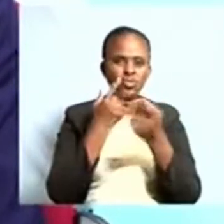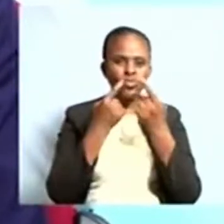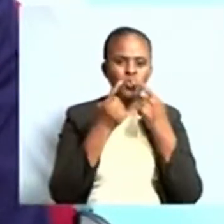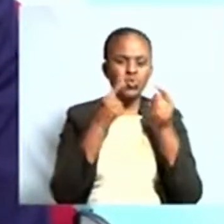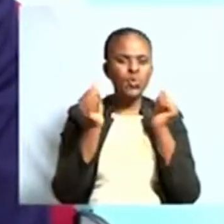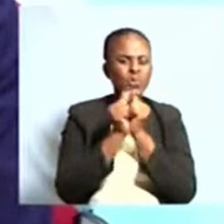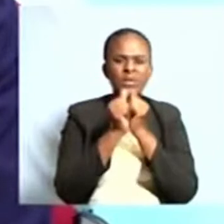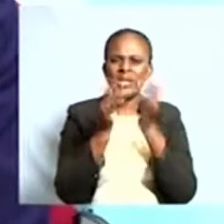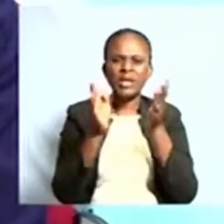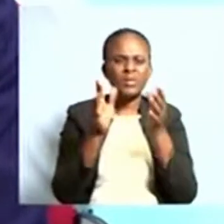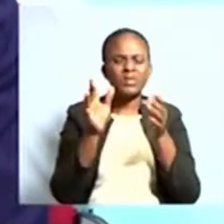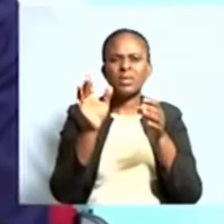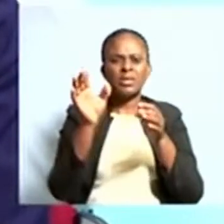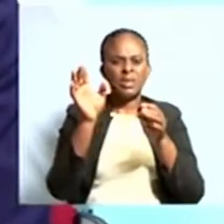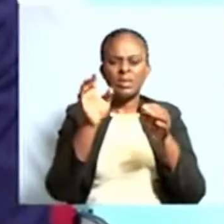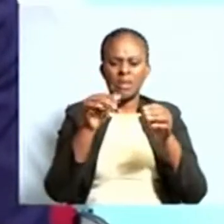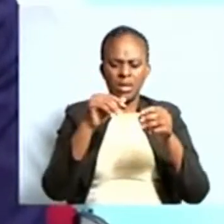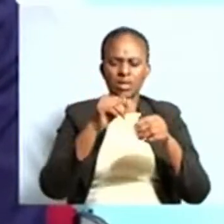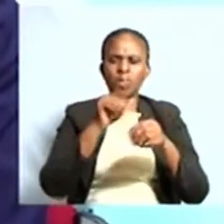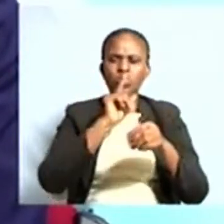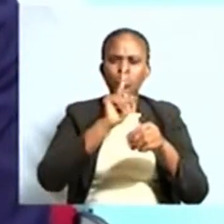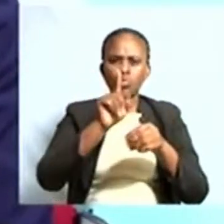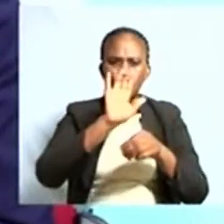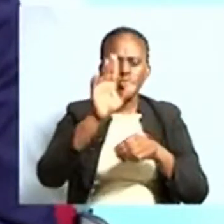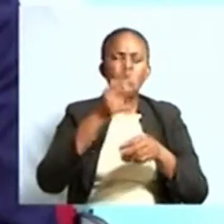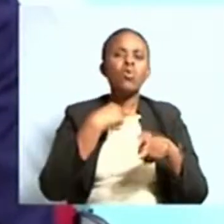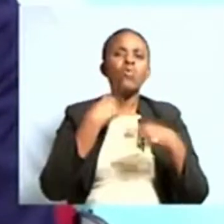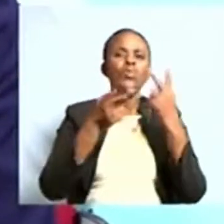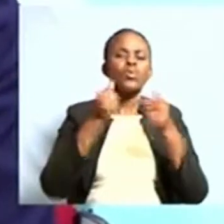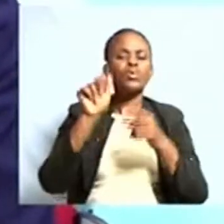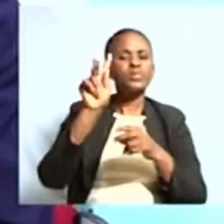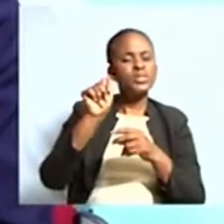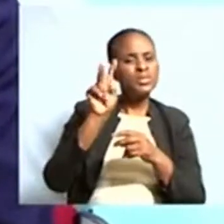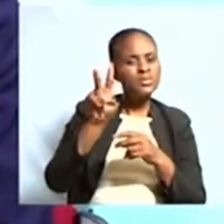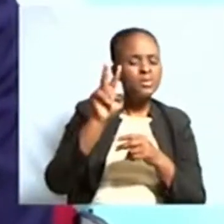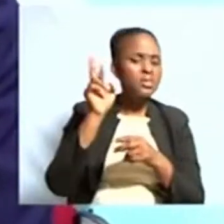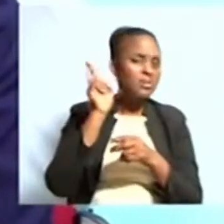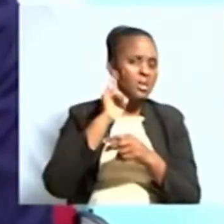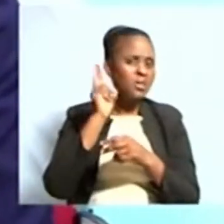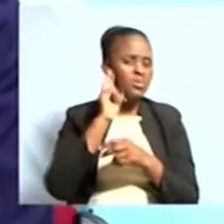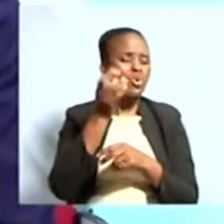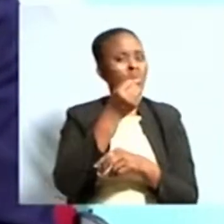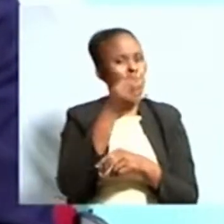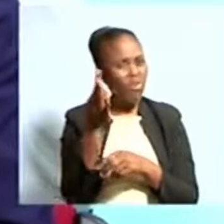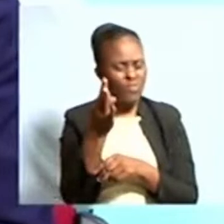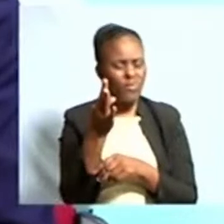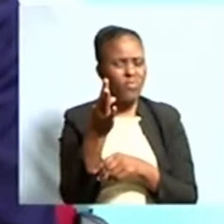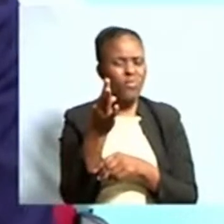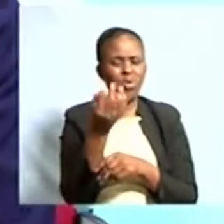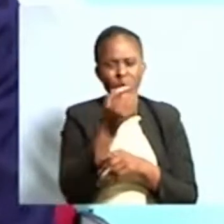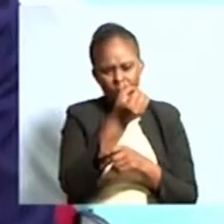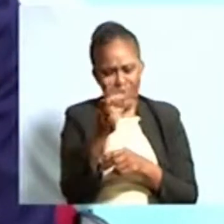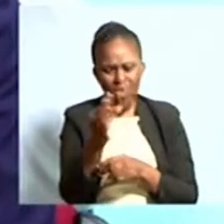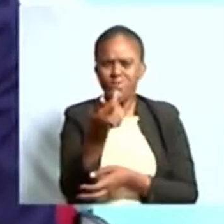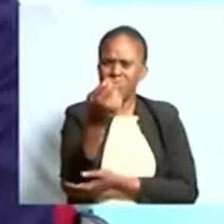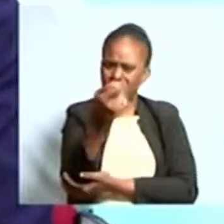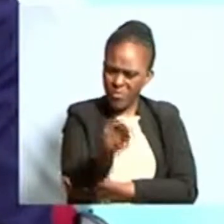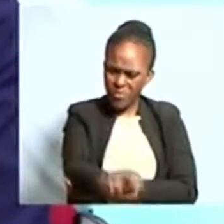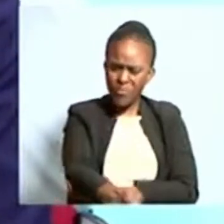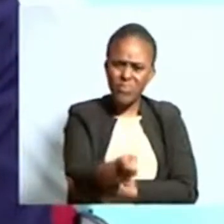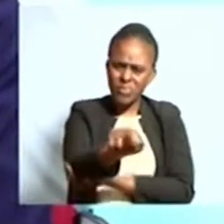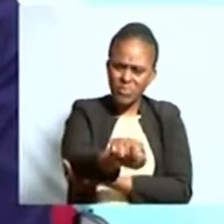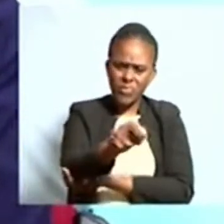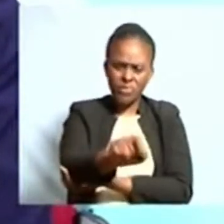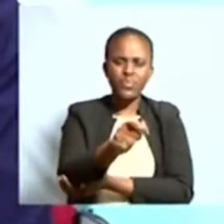without interruptions. Make sure that the volume on your radio set or your television is off. or turned to the minimum so that we have